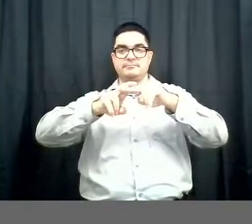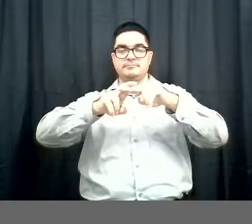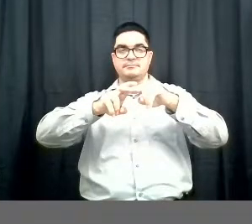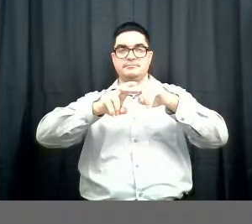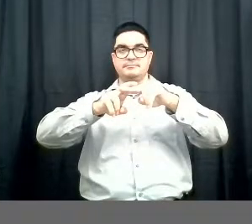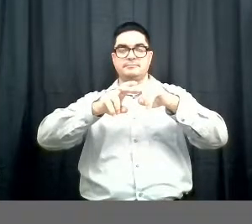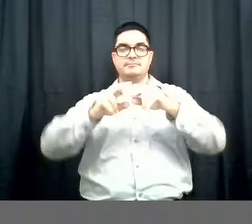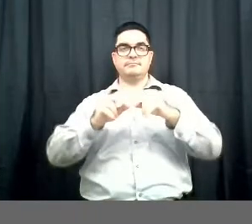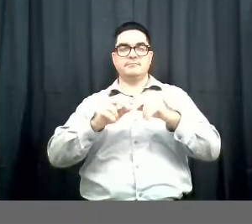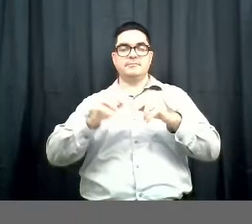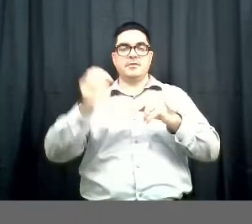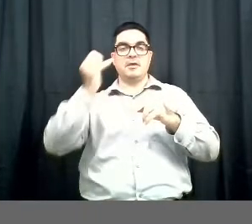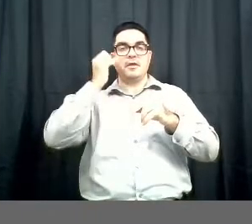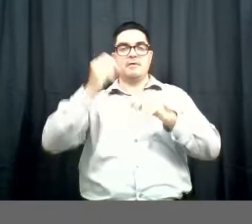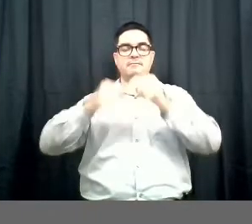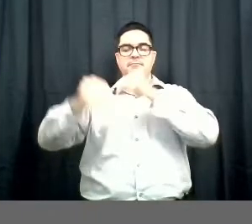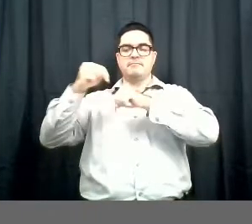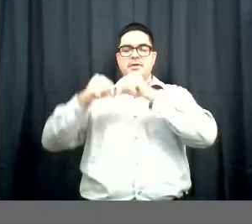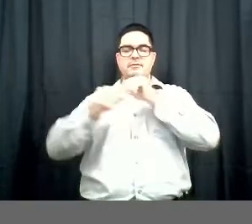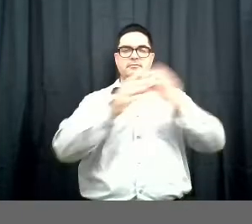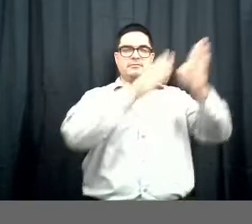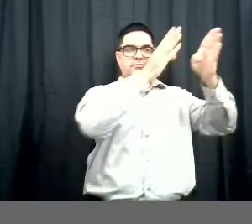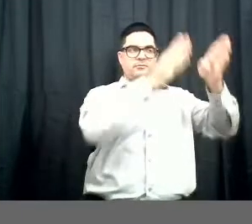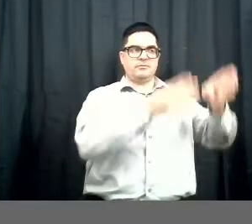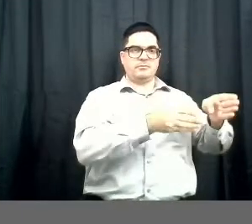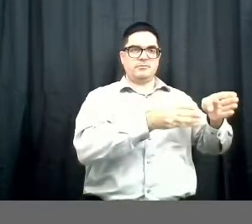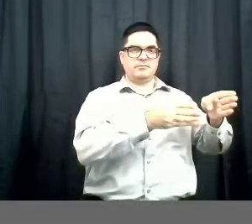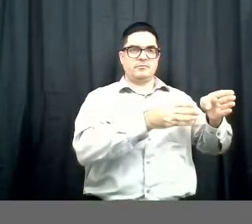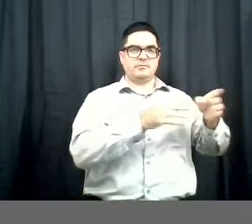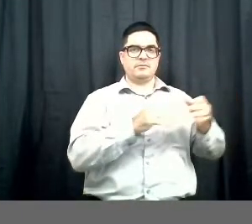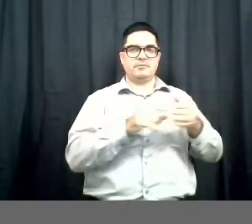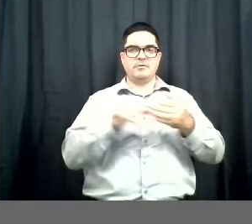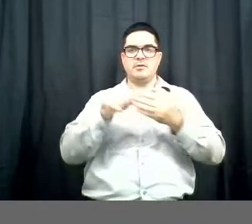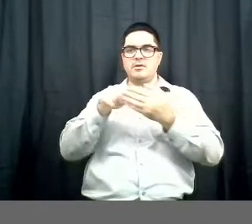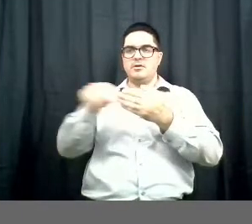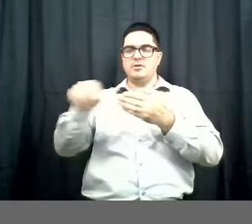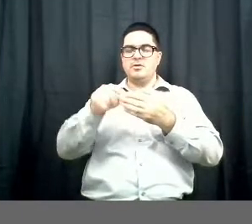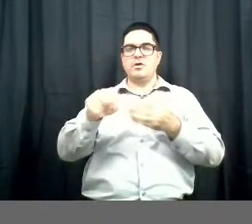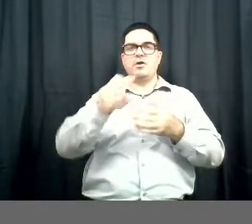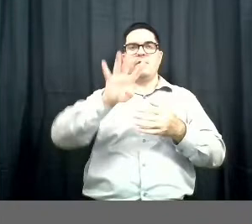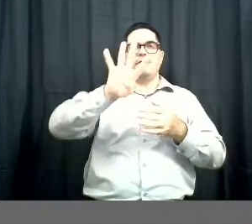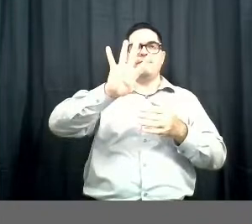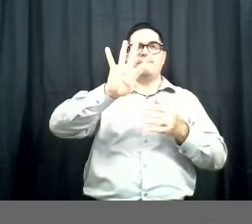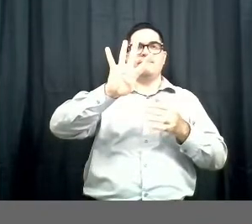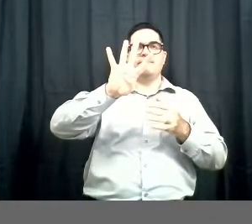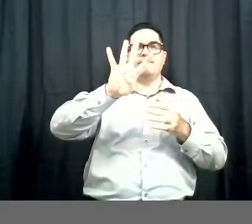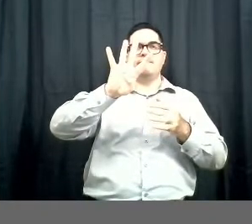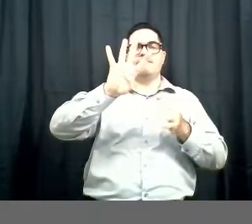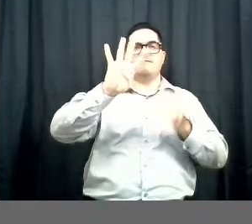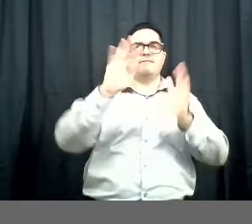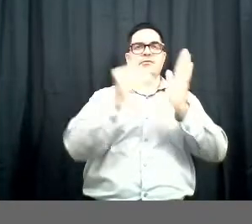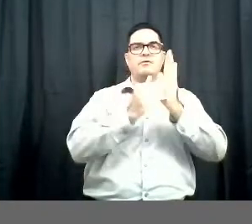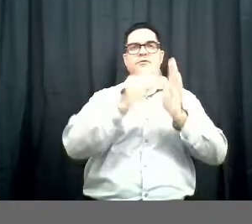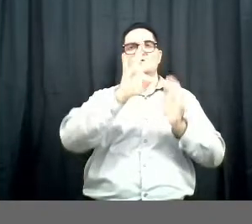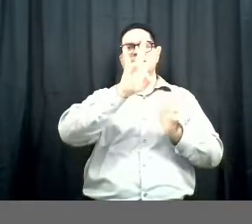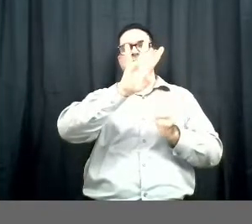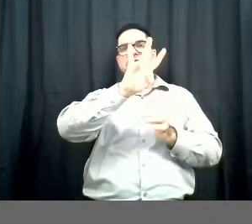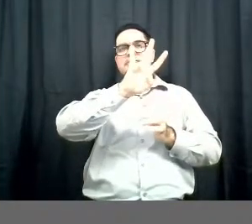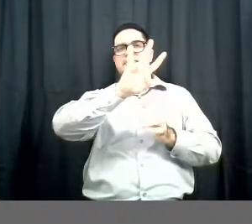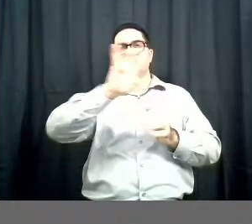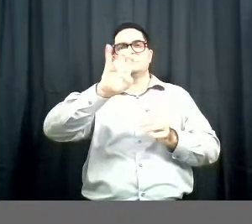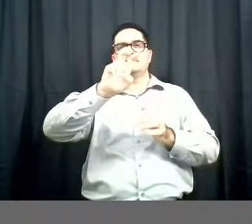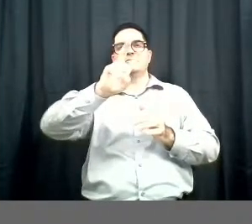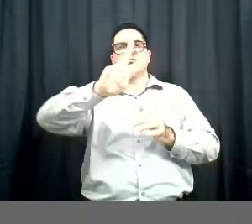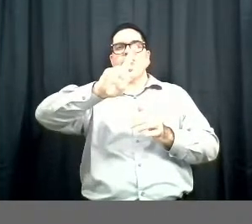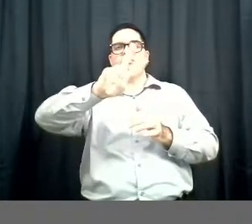looking back at that first column, this increases payments by $4,725 per year for the lifetime of these employees.